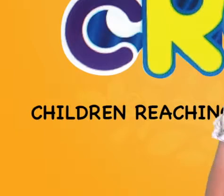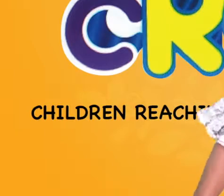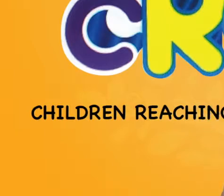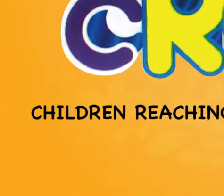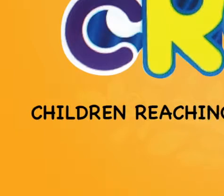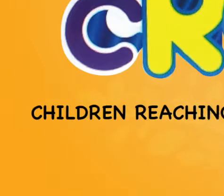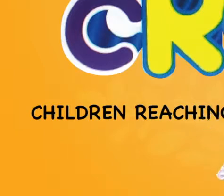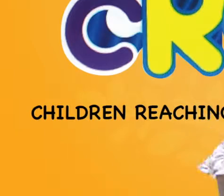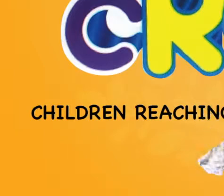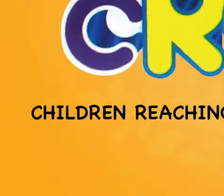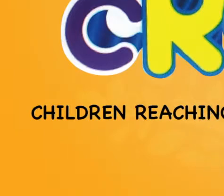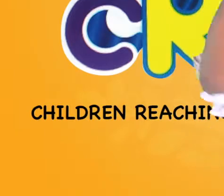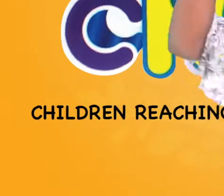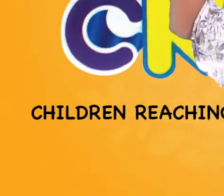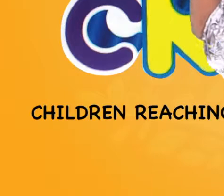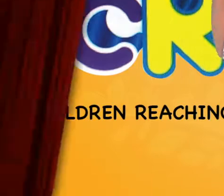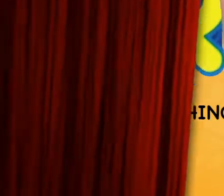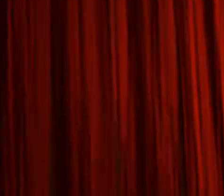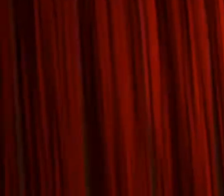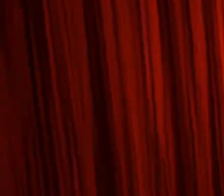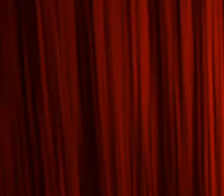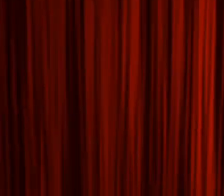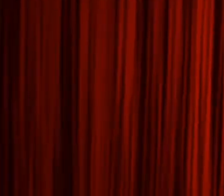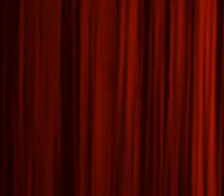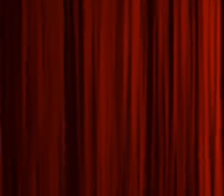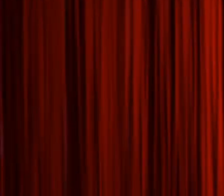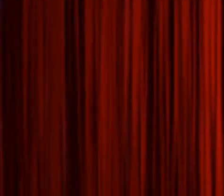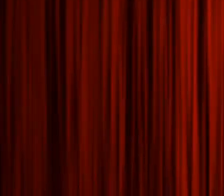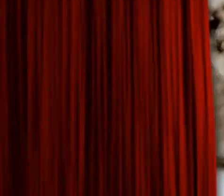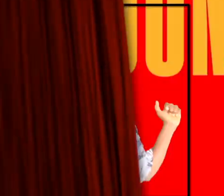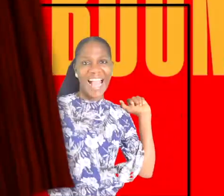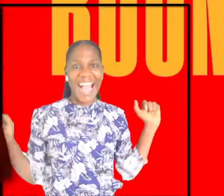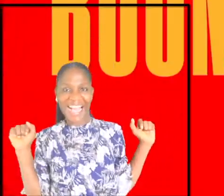cROCKers! Now let's praise!